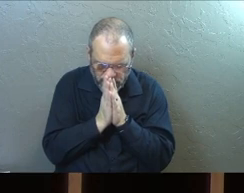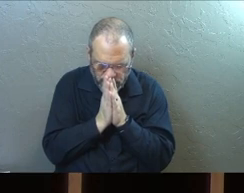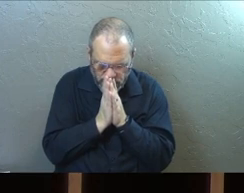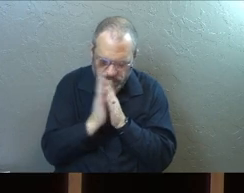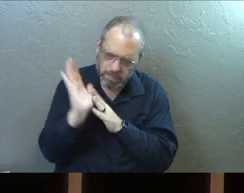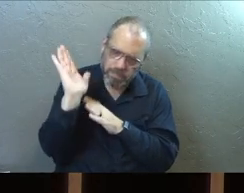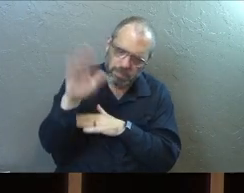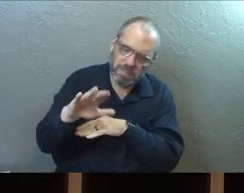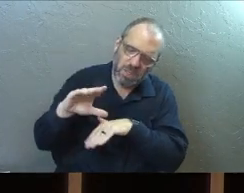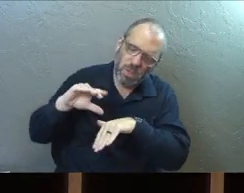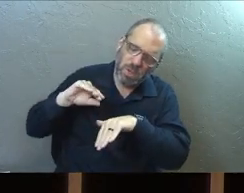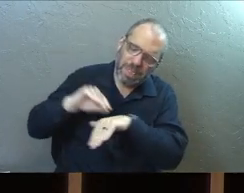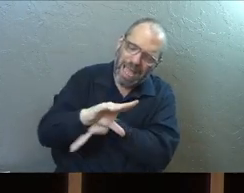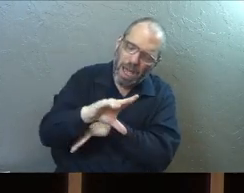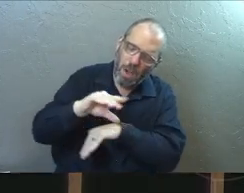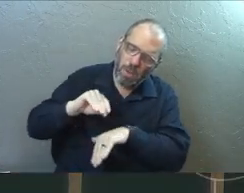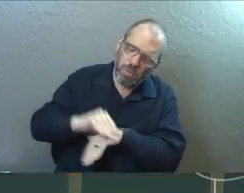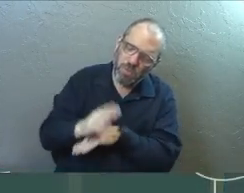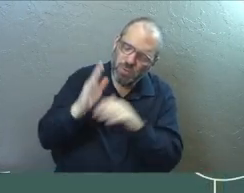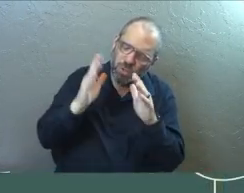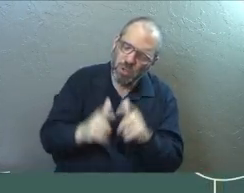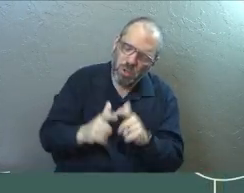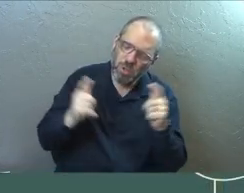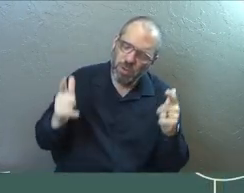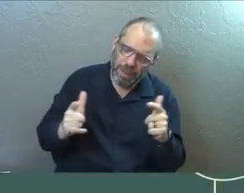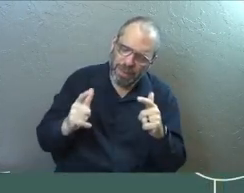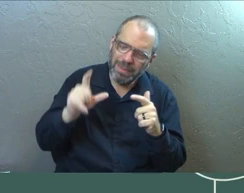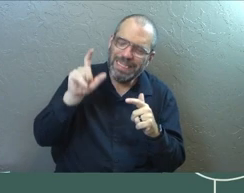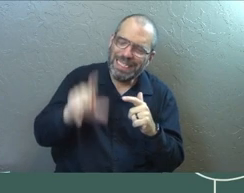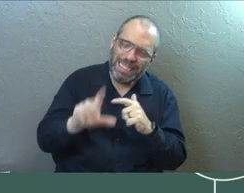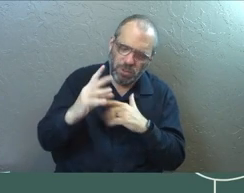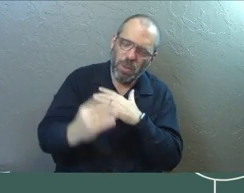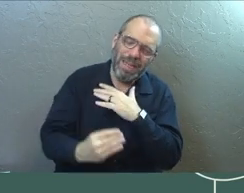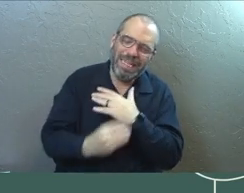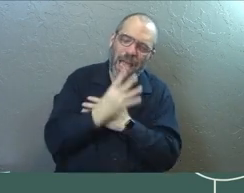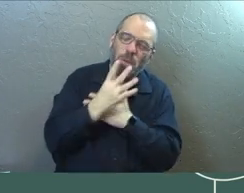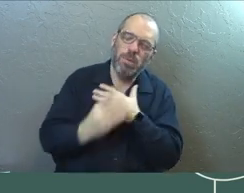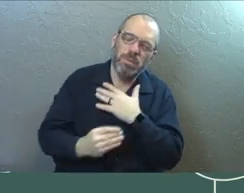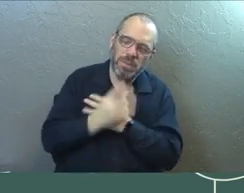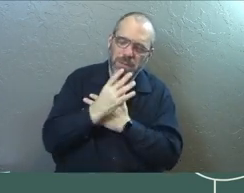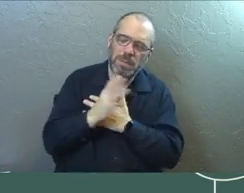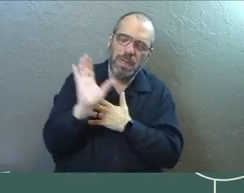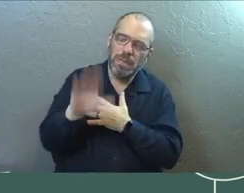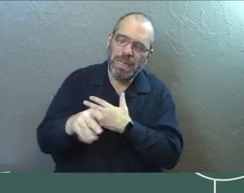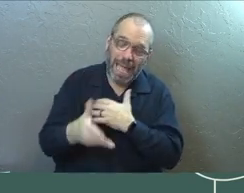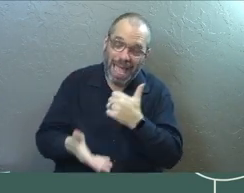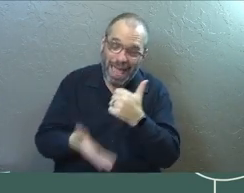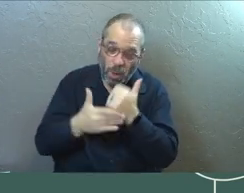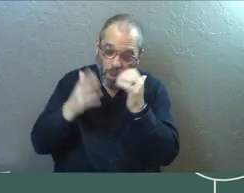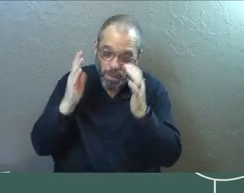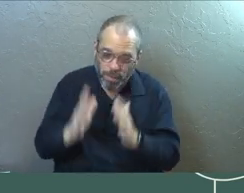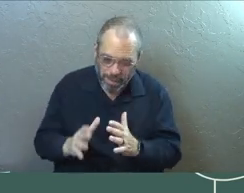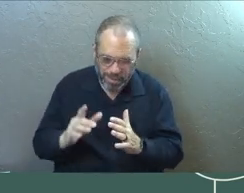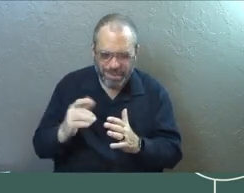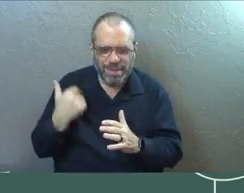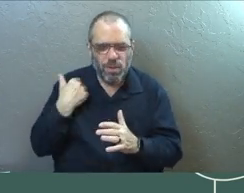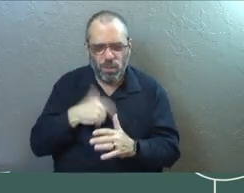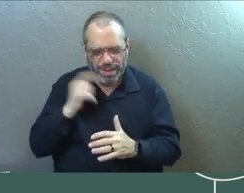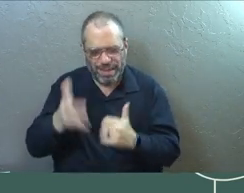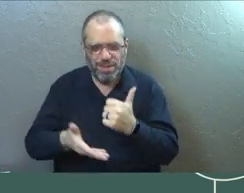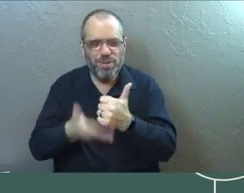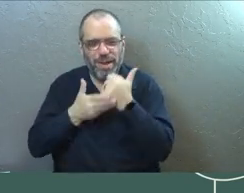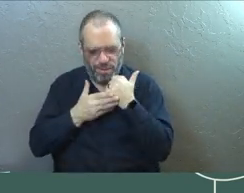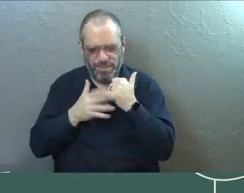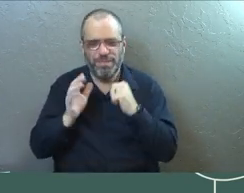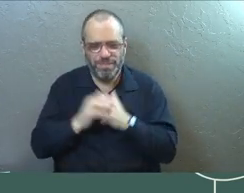Oh, great counselor, we need your counsel. Oh, great helper, we need your help.